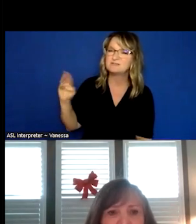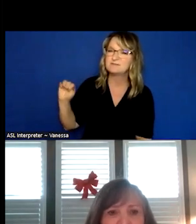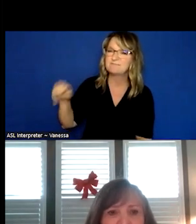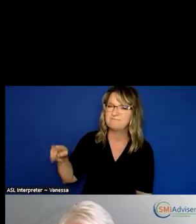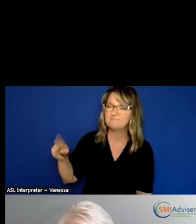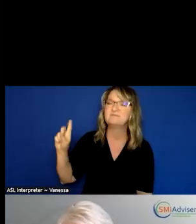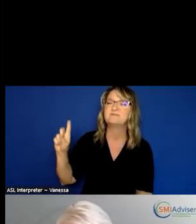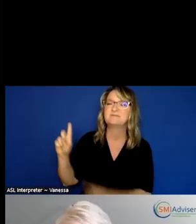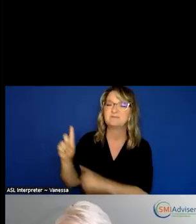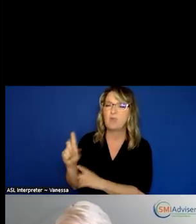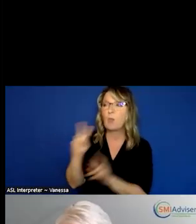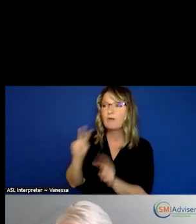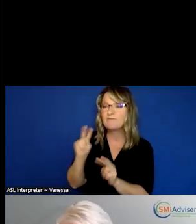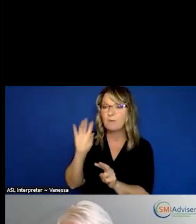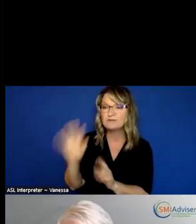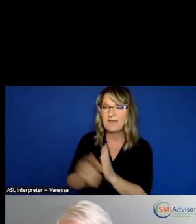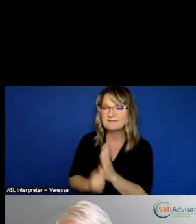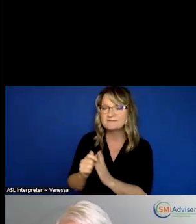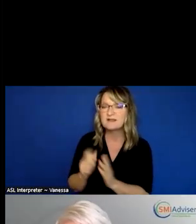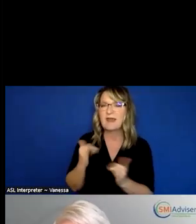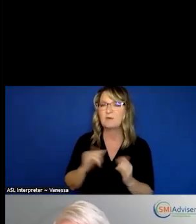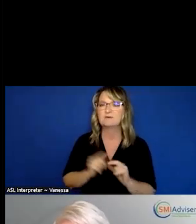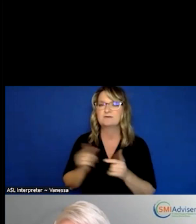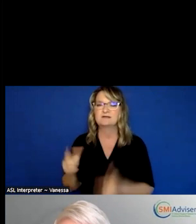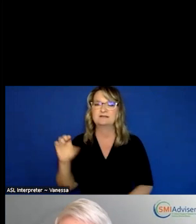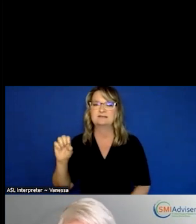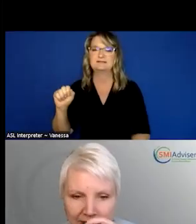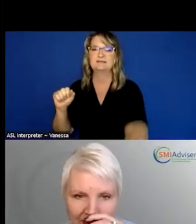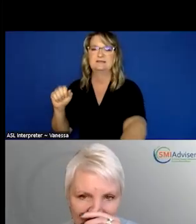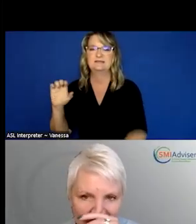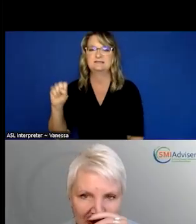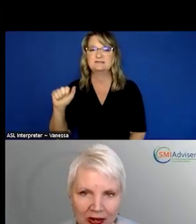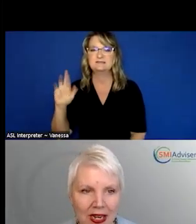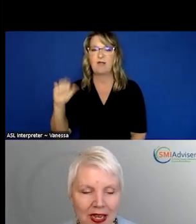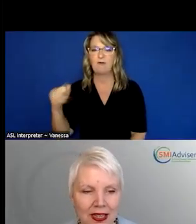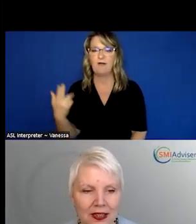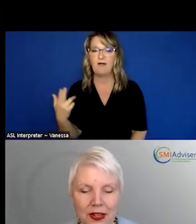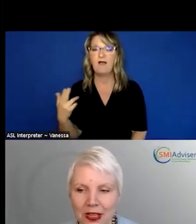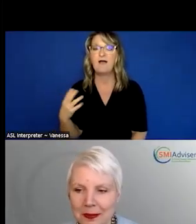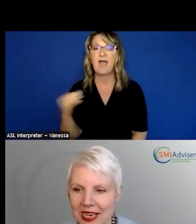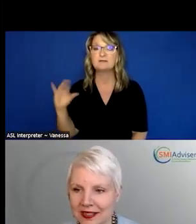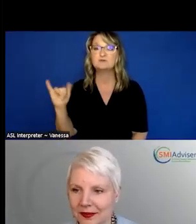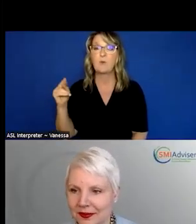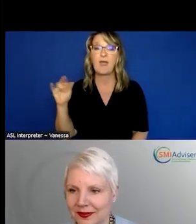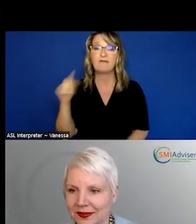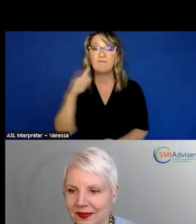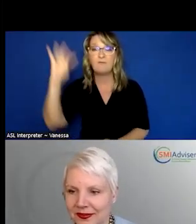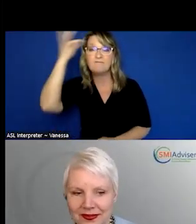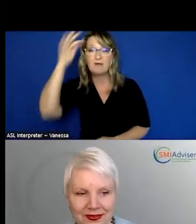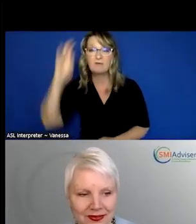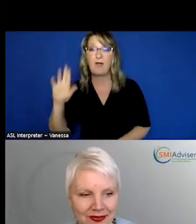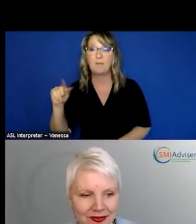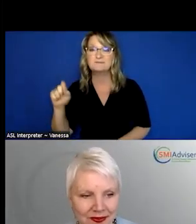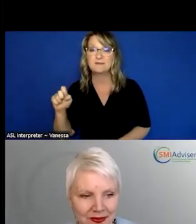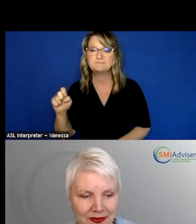document. Okay, I'm going to turn it over to Sarah Corcoran and Joanna to give us our federal update. Thank